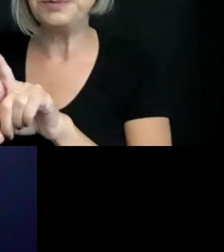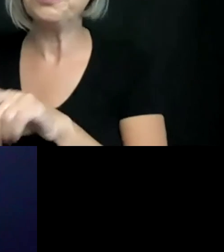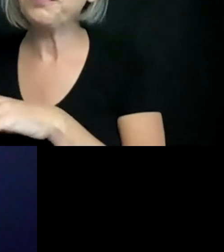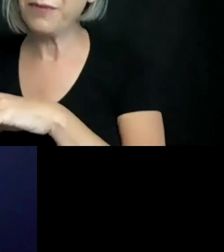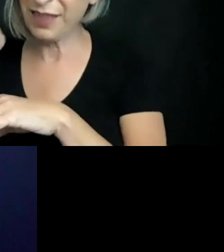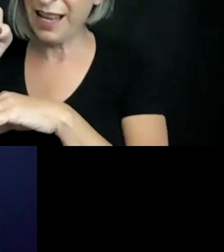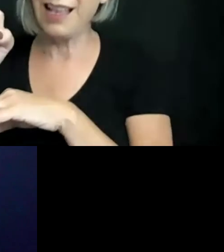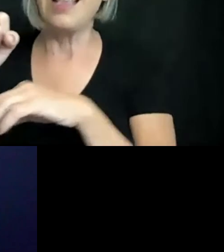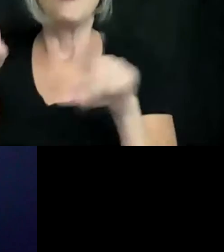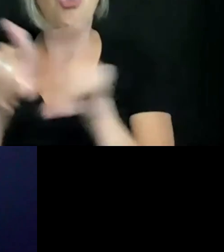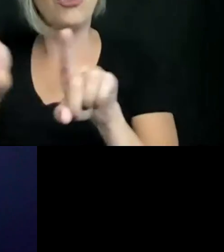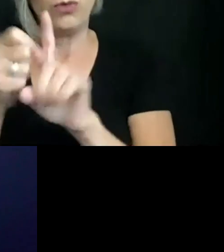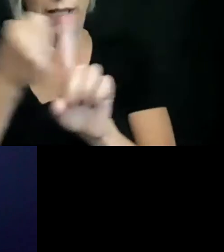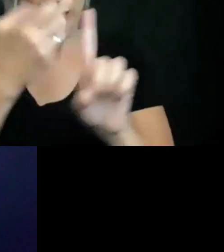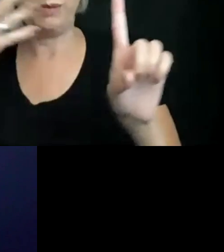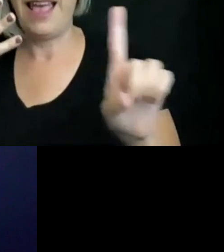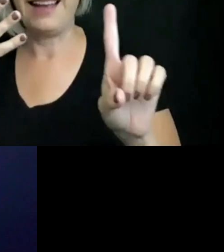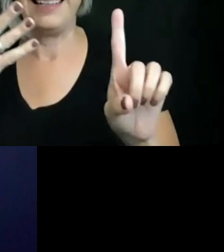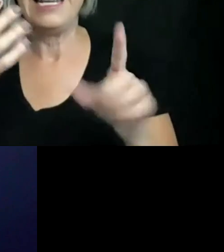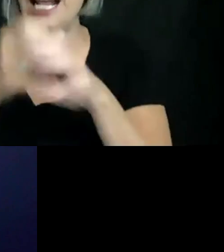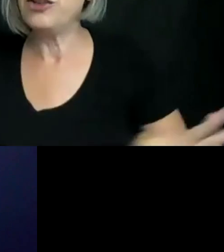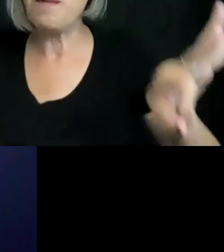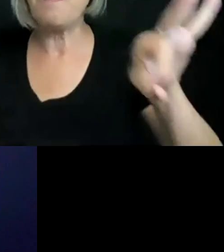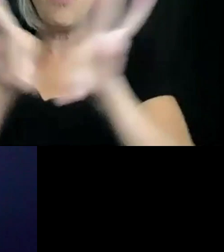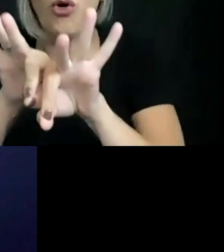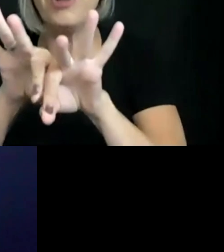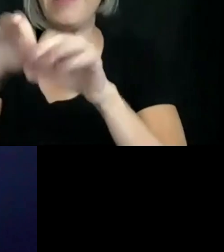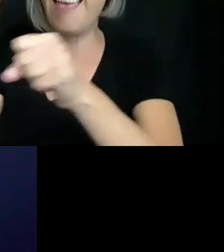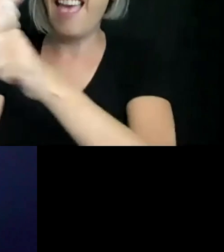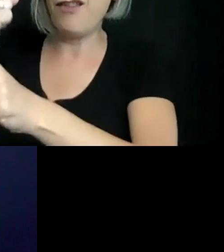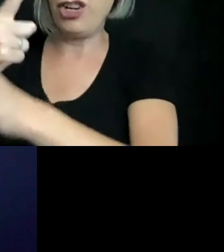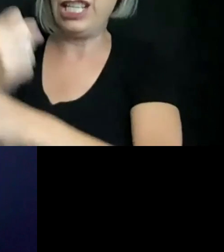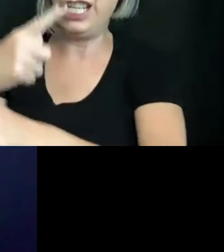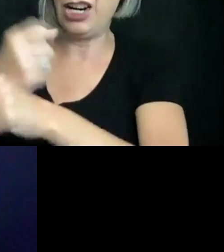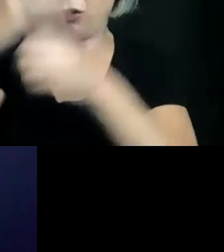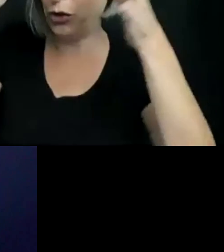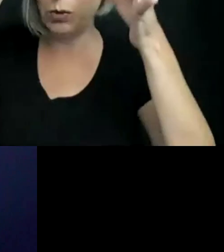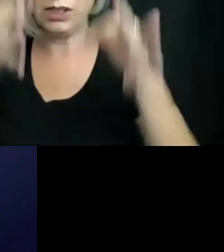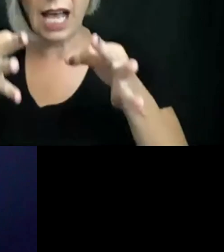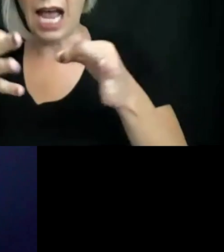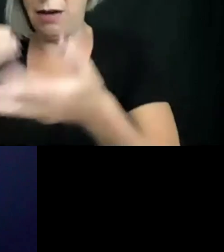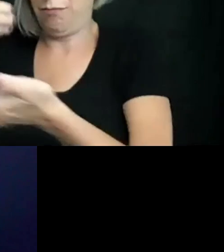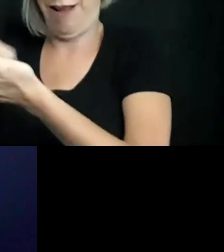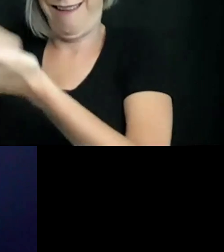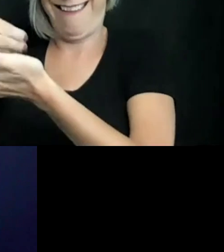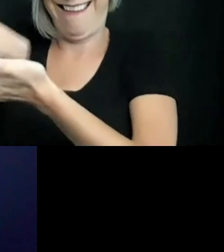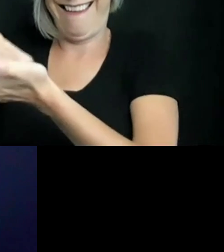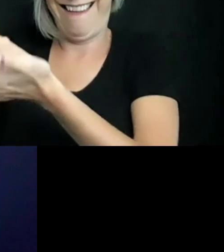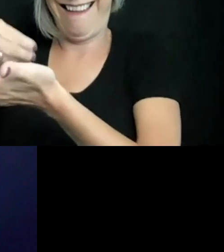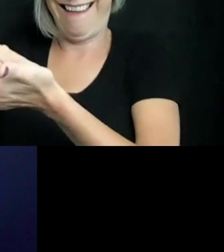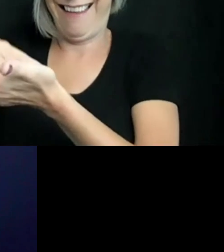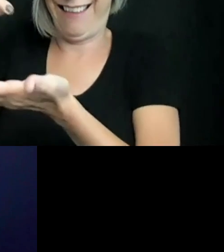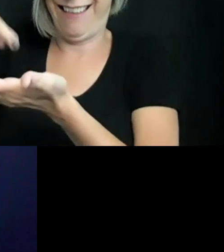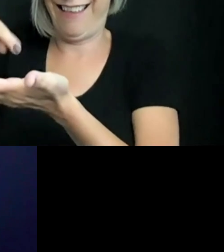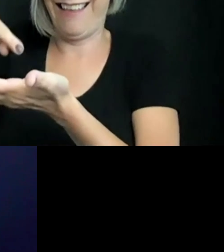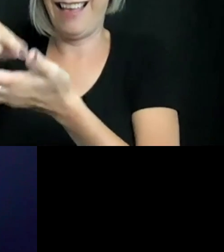to say about that? Yes. Yes. Also, to expand on what Mark said, it's so important that every year